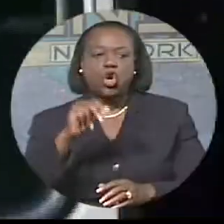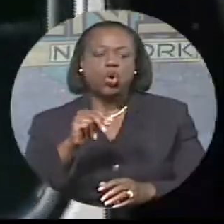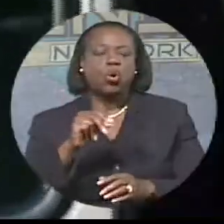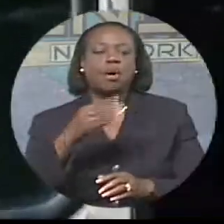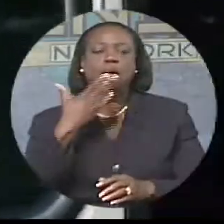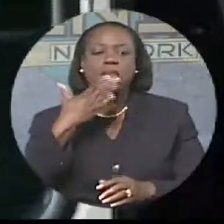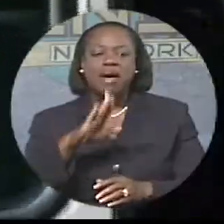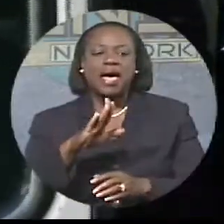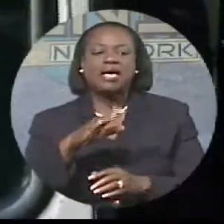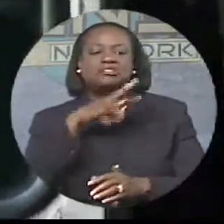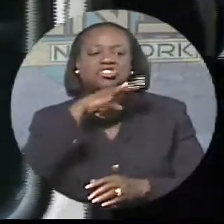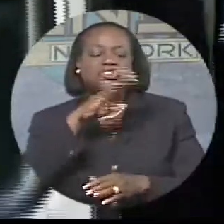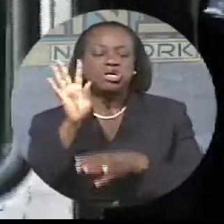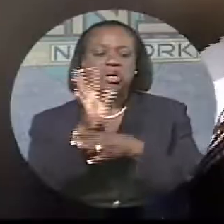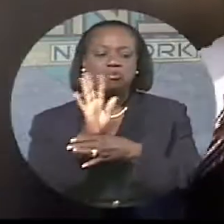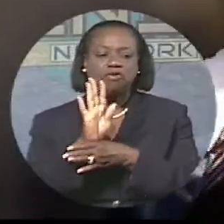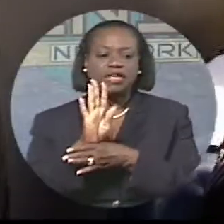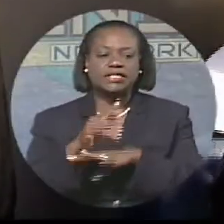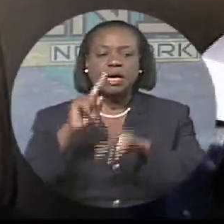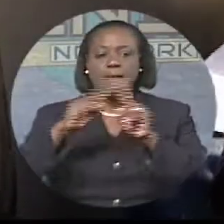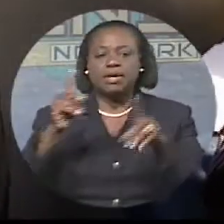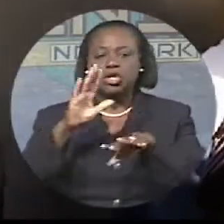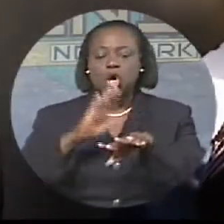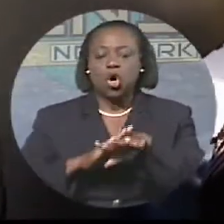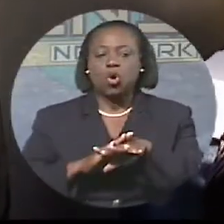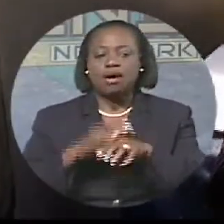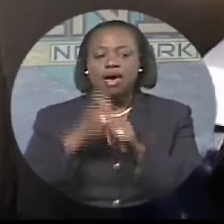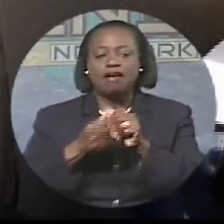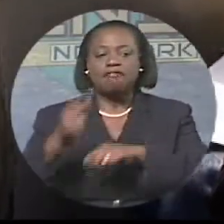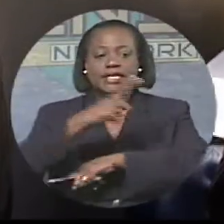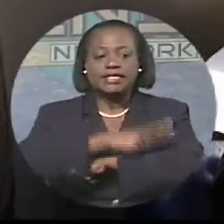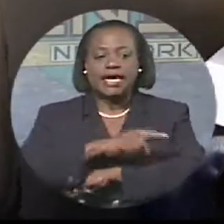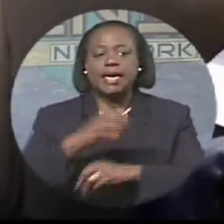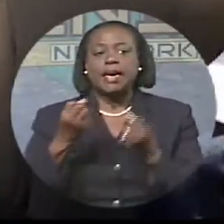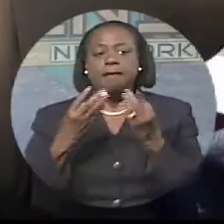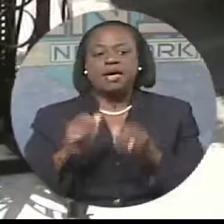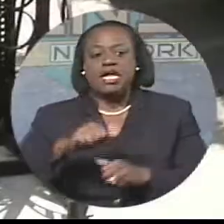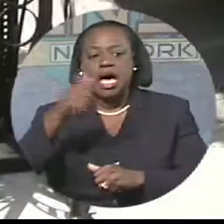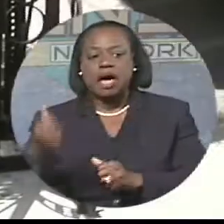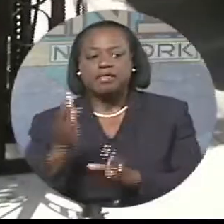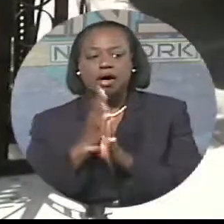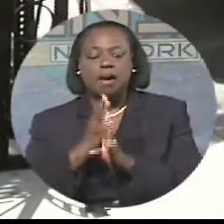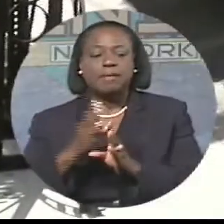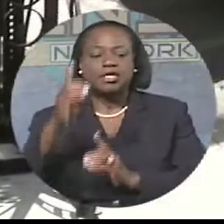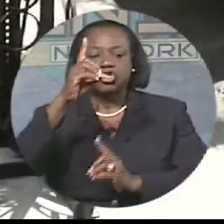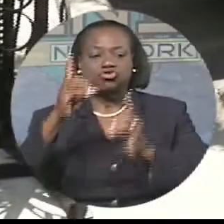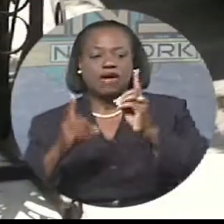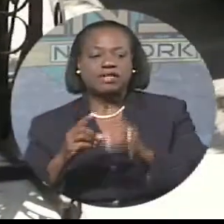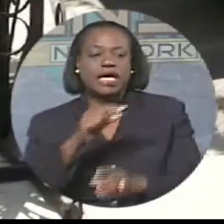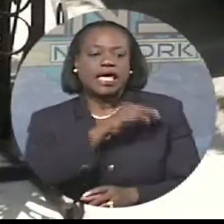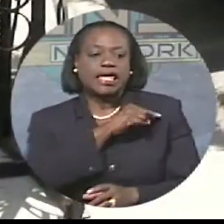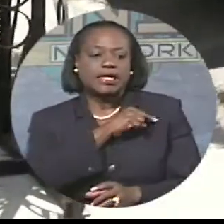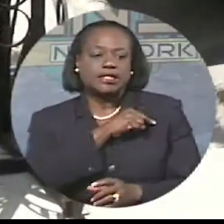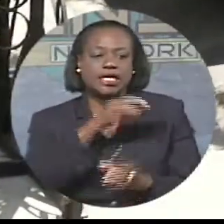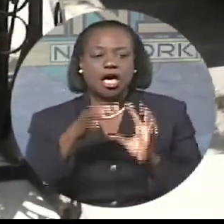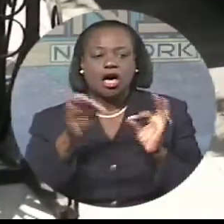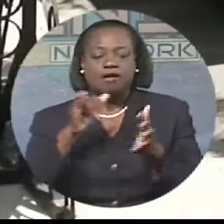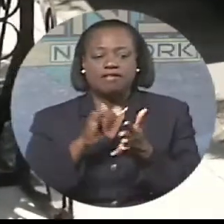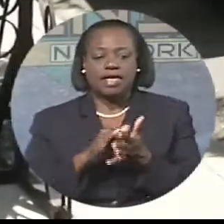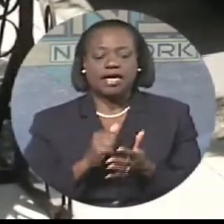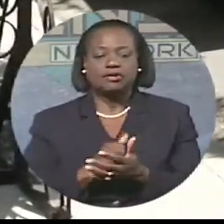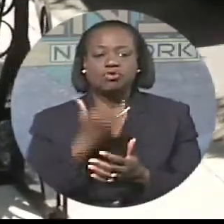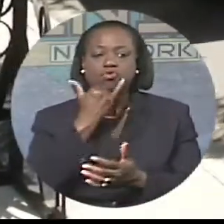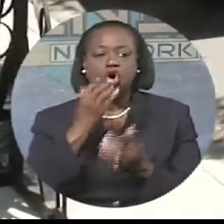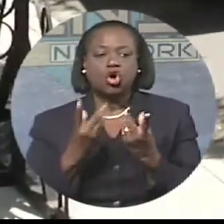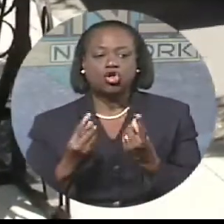movies. But on a daily basis, bus riders say many other bus drivers are guilty of those offenses, something